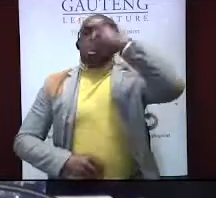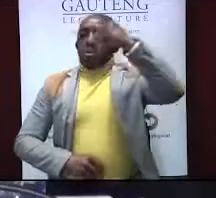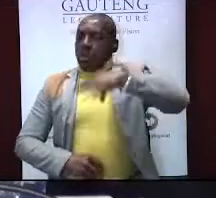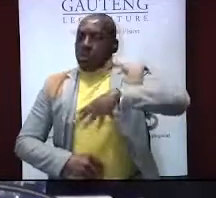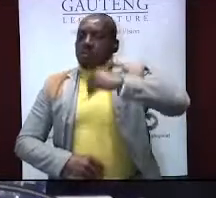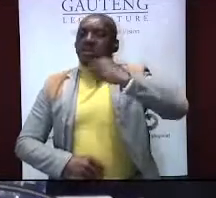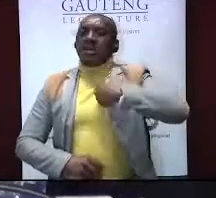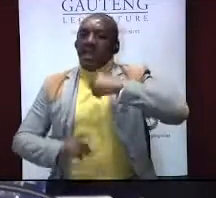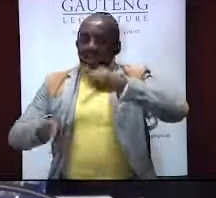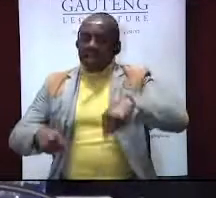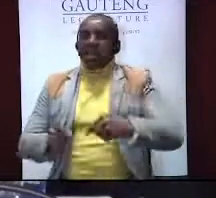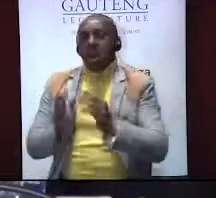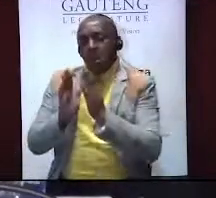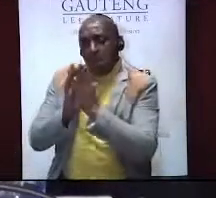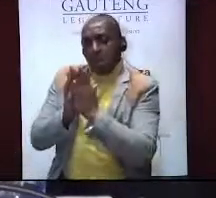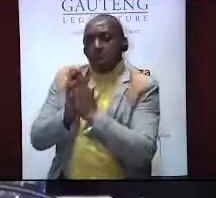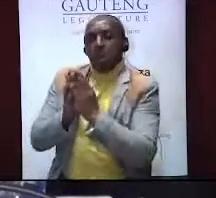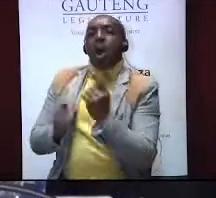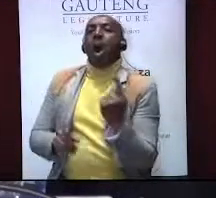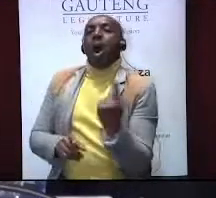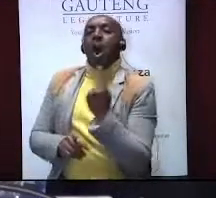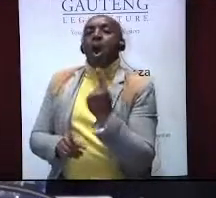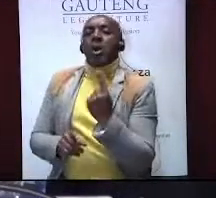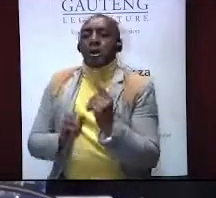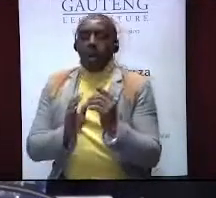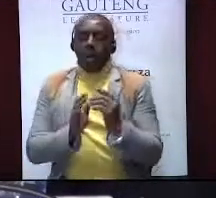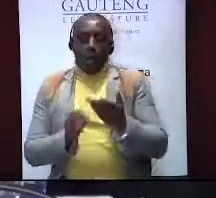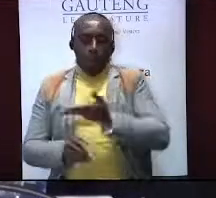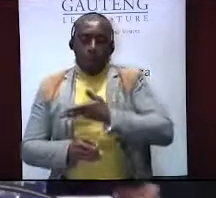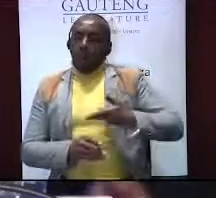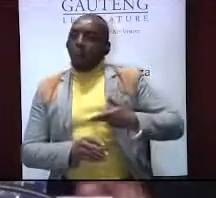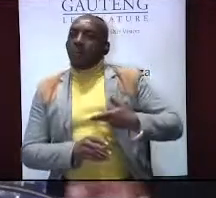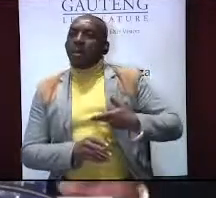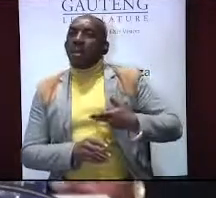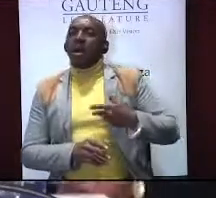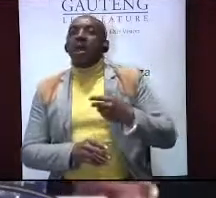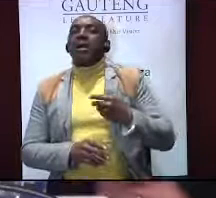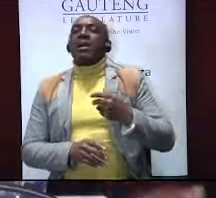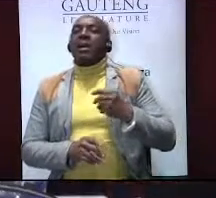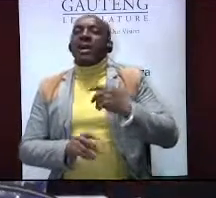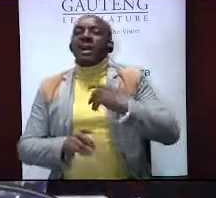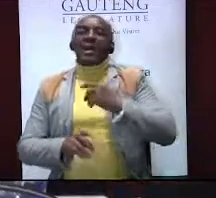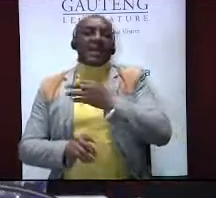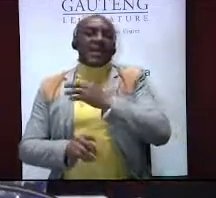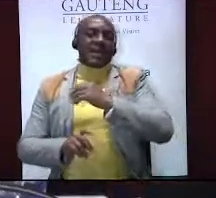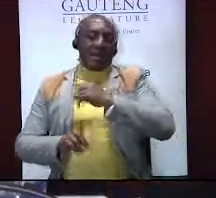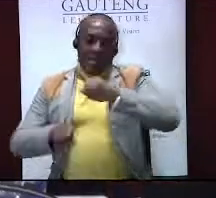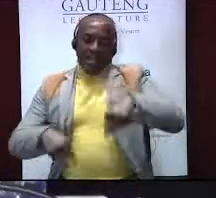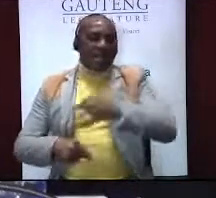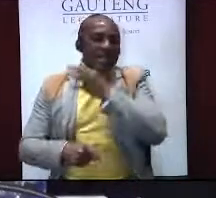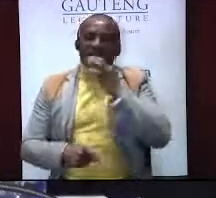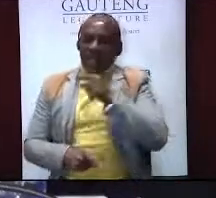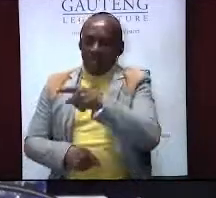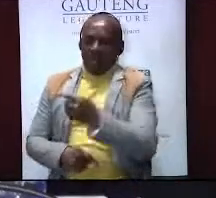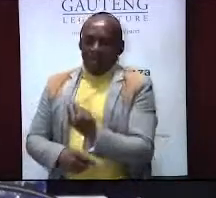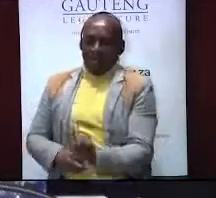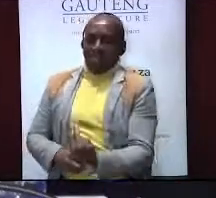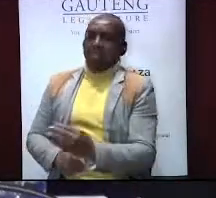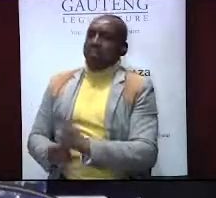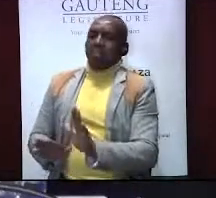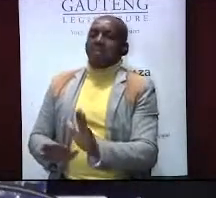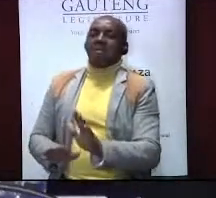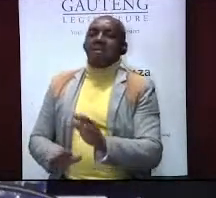Riskarapelana, rilibangfela. Rabba writes what we call lighty lighty. We are the light of the